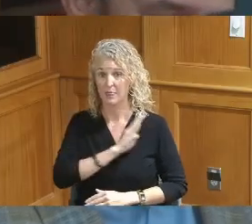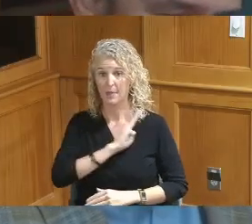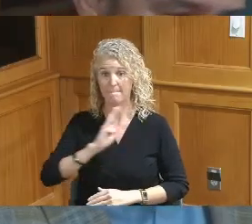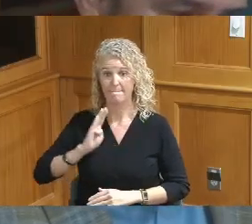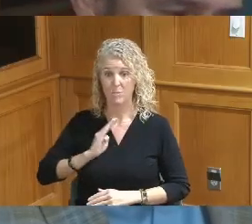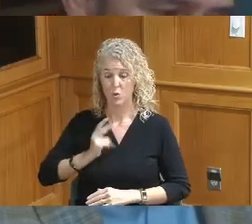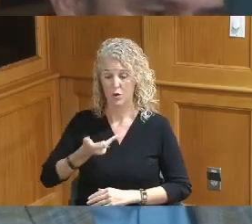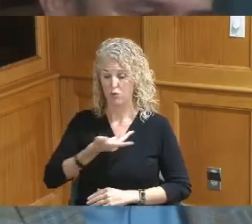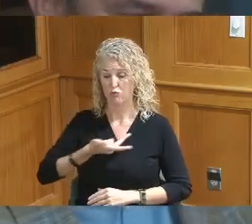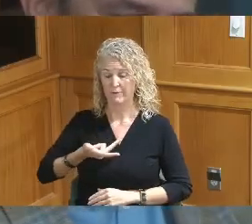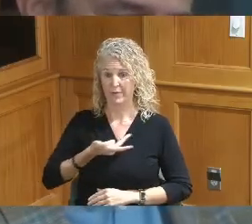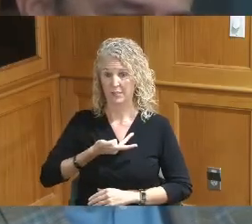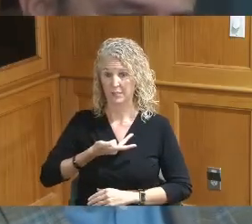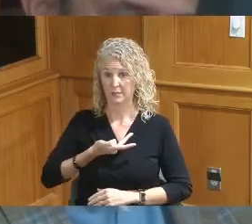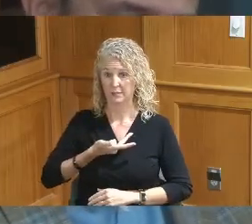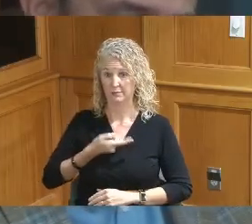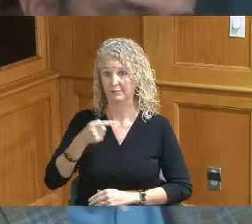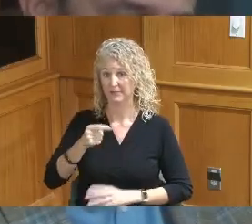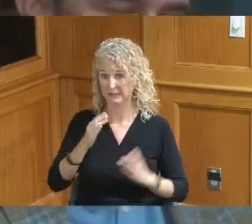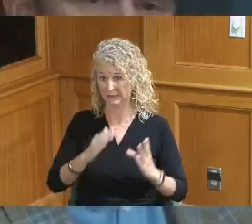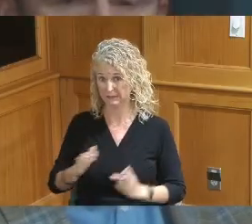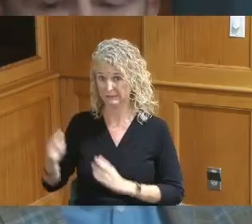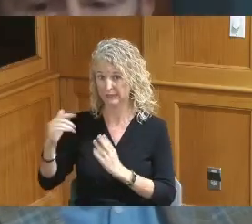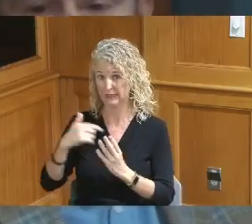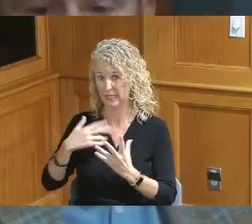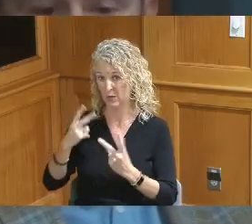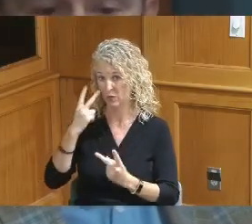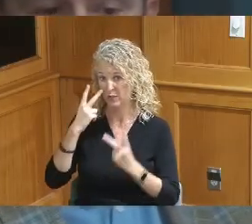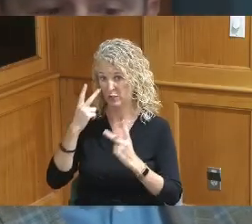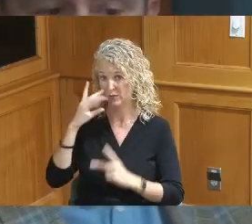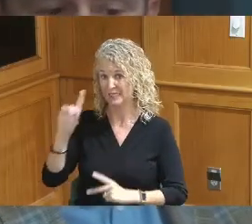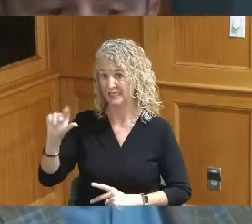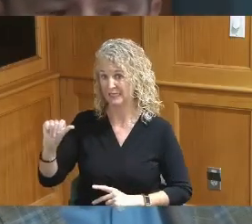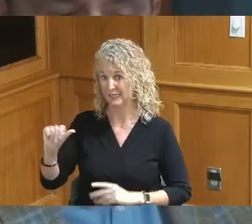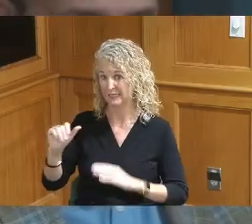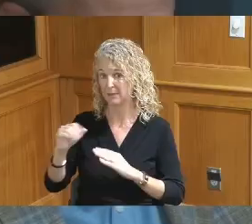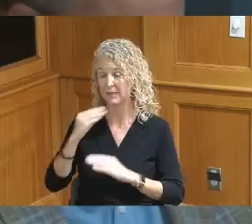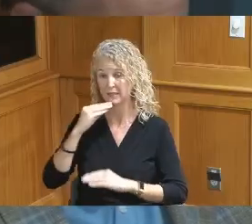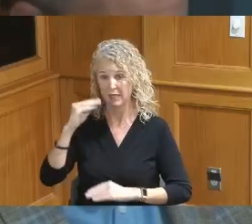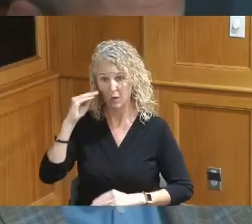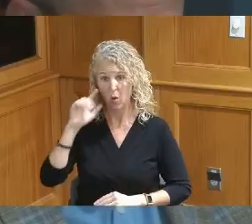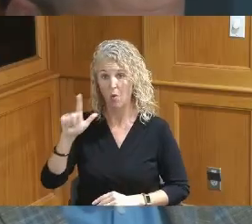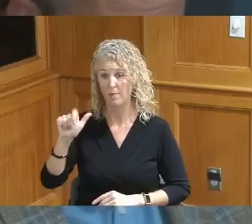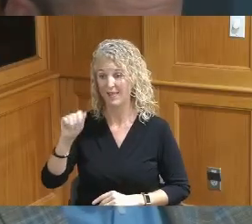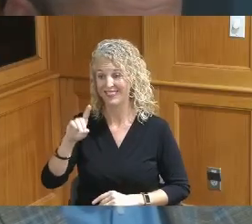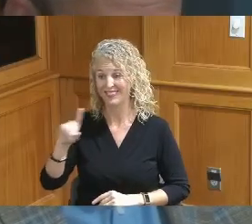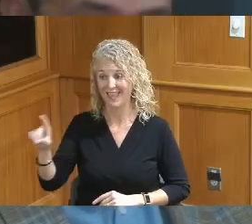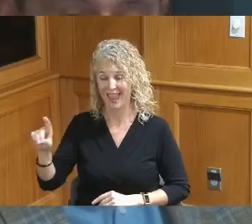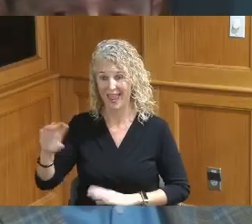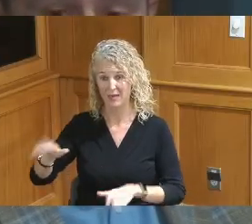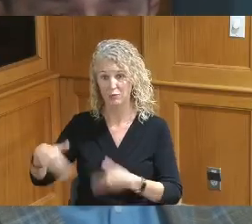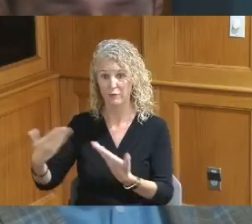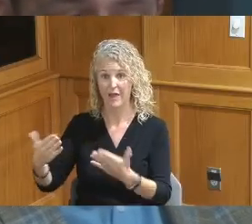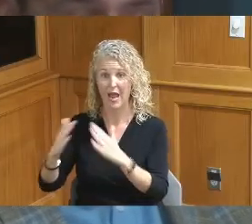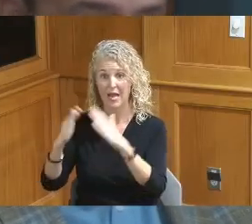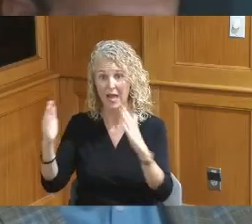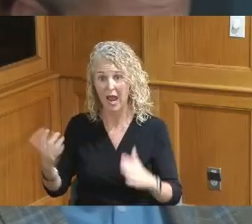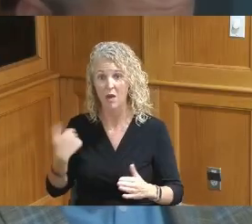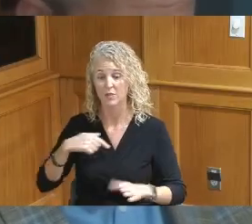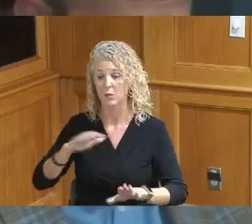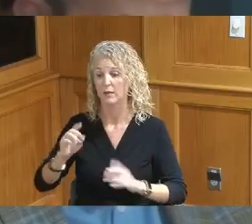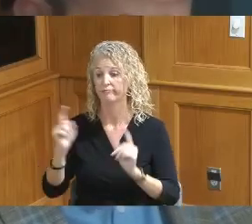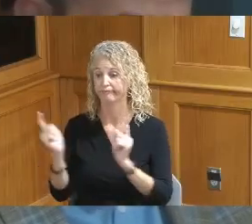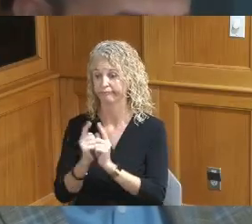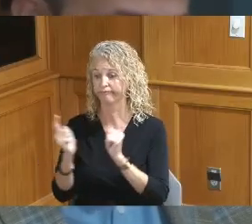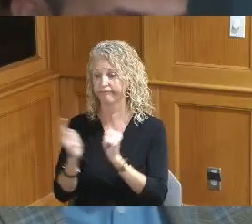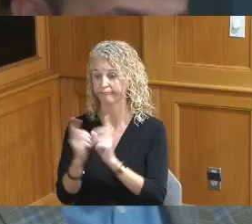board, and this is one of the initiatives that I had, I wanted the disability housing. And LAD had this housing, and we kept meeting,